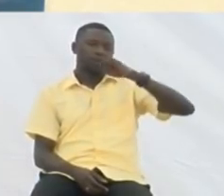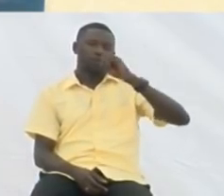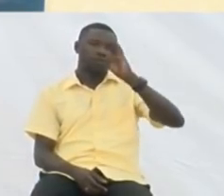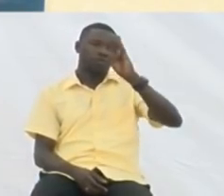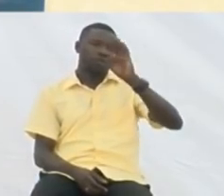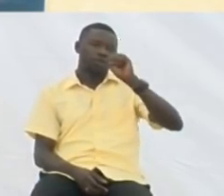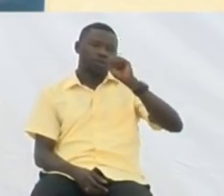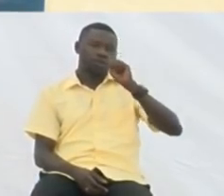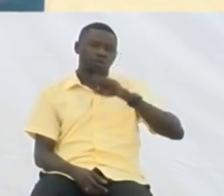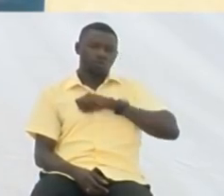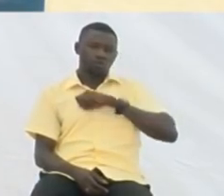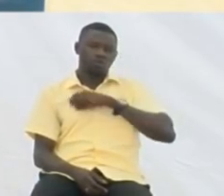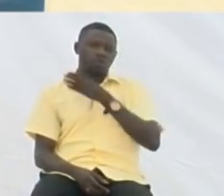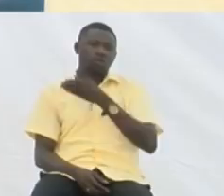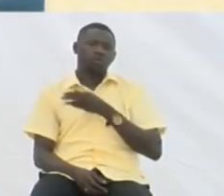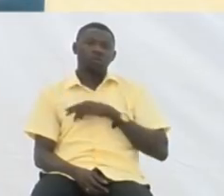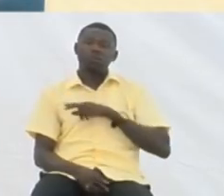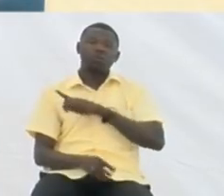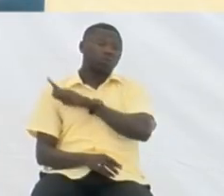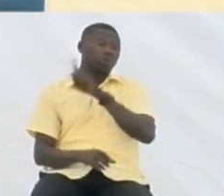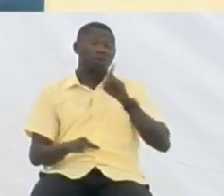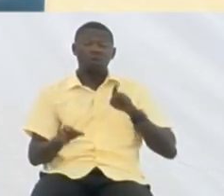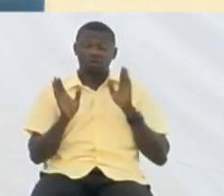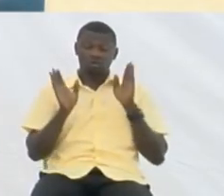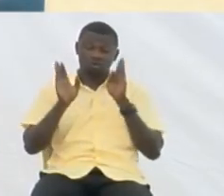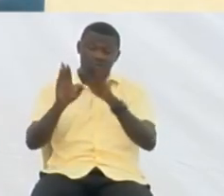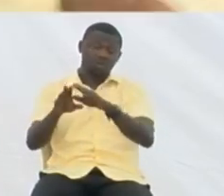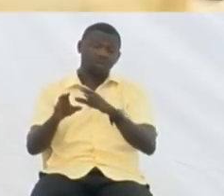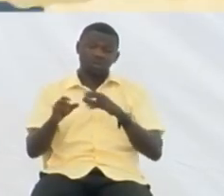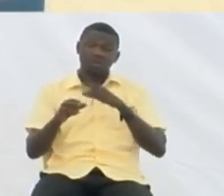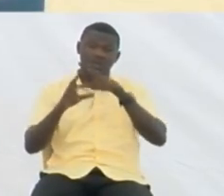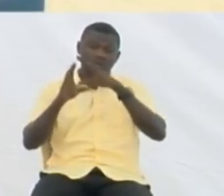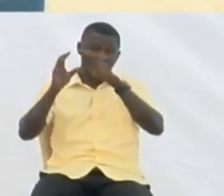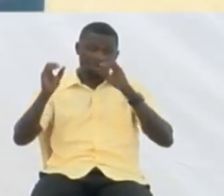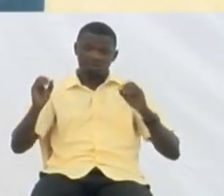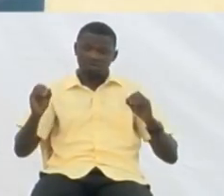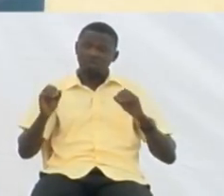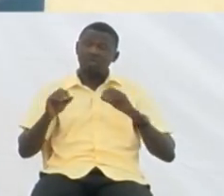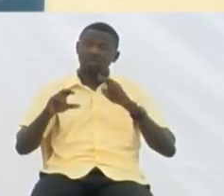that building. We were all made to sit down. Just as